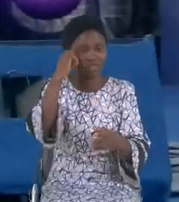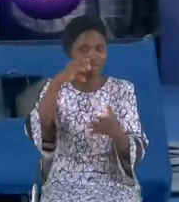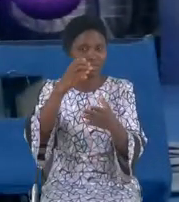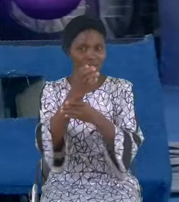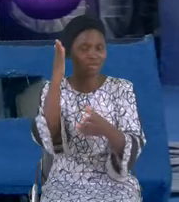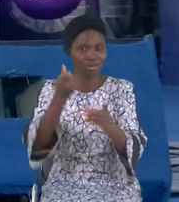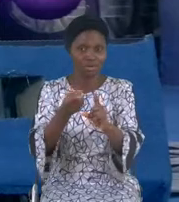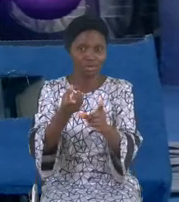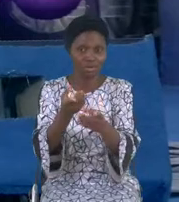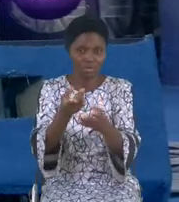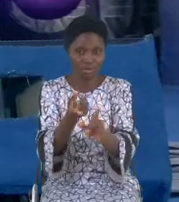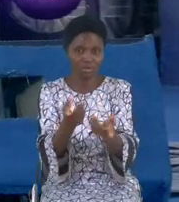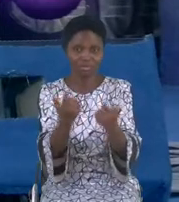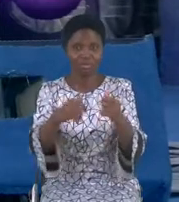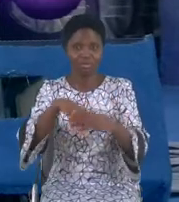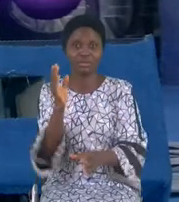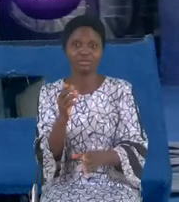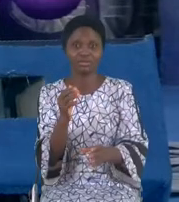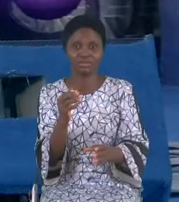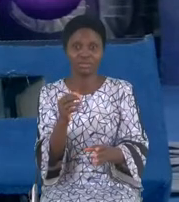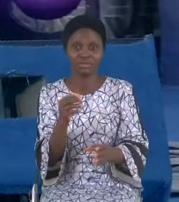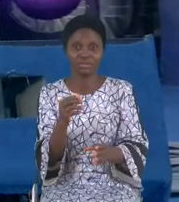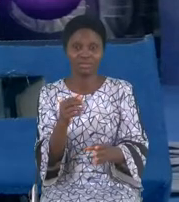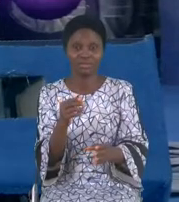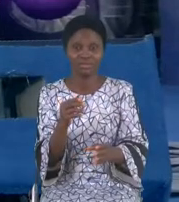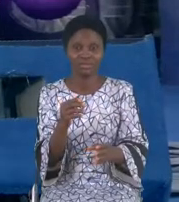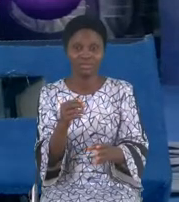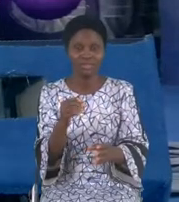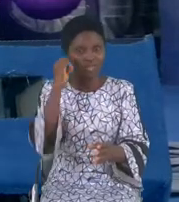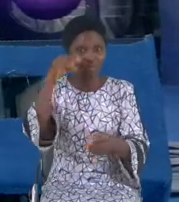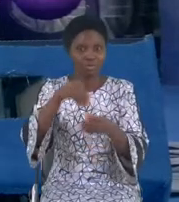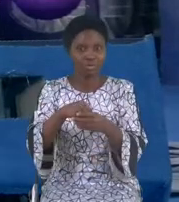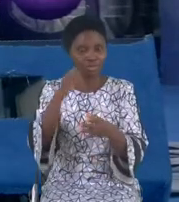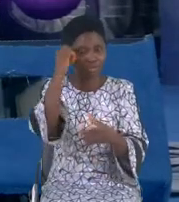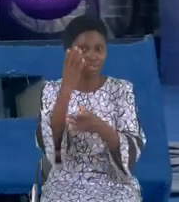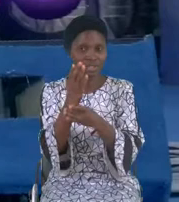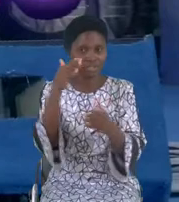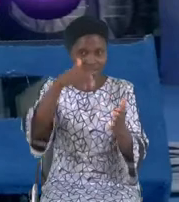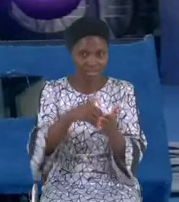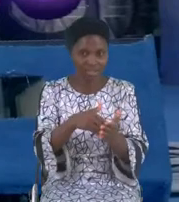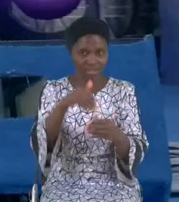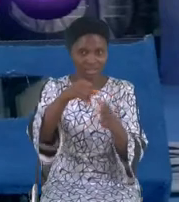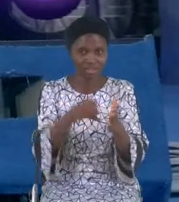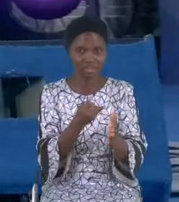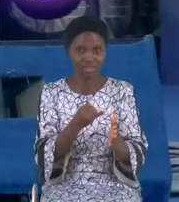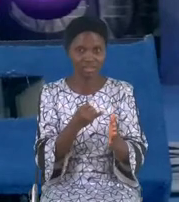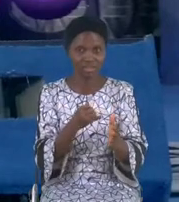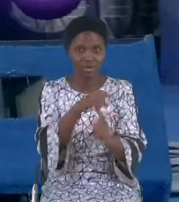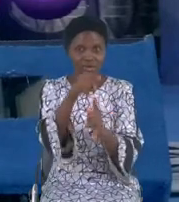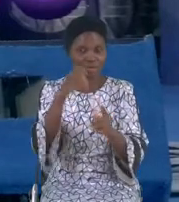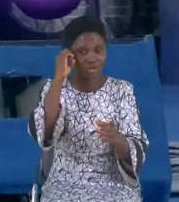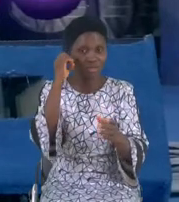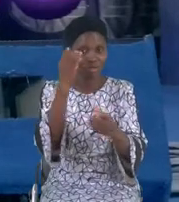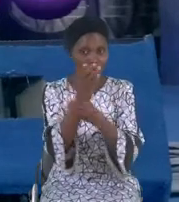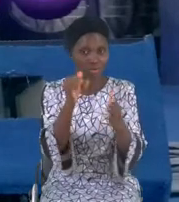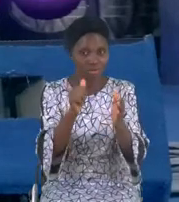banana and not let it go like that he'll put his head again when he's holding that scene he cannot his